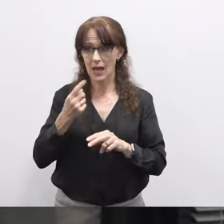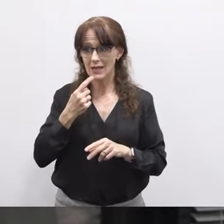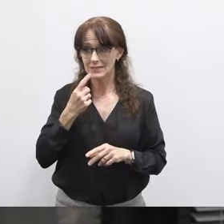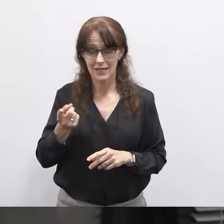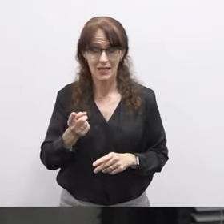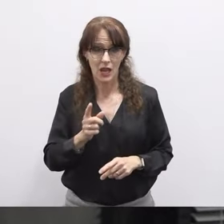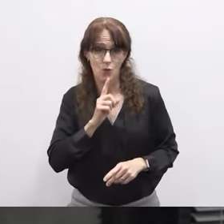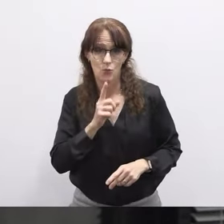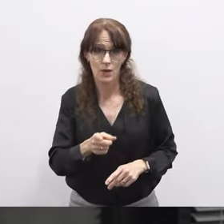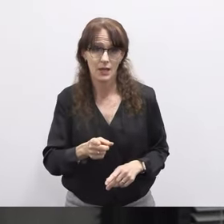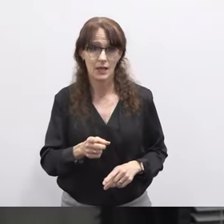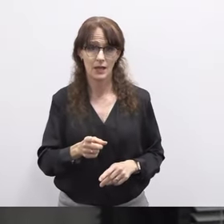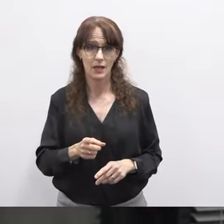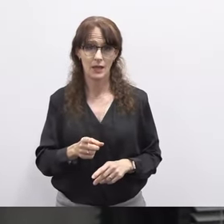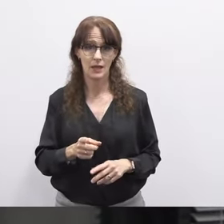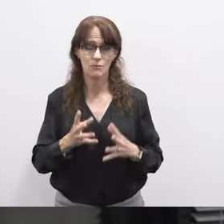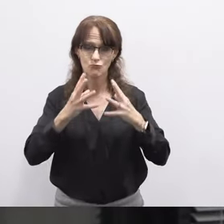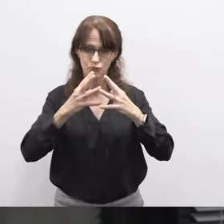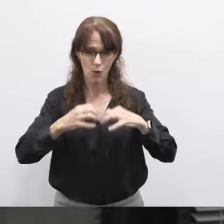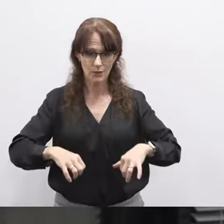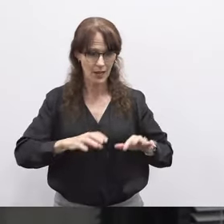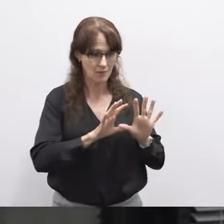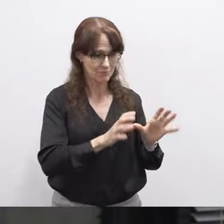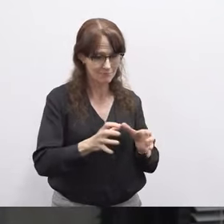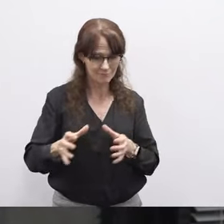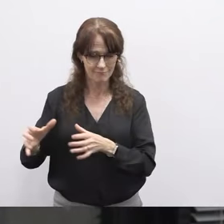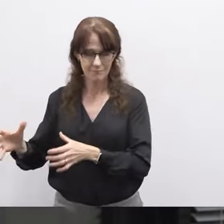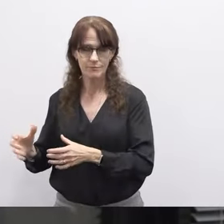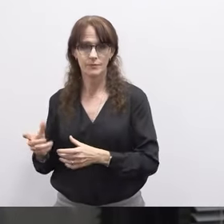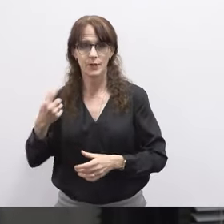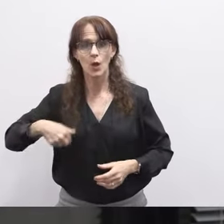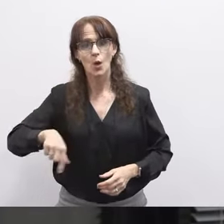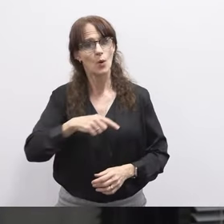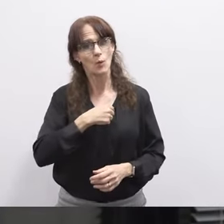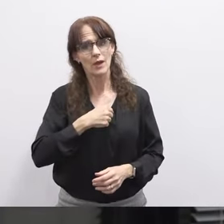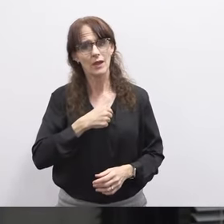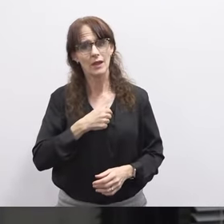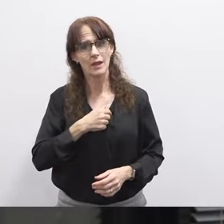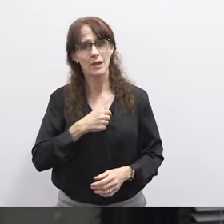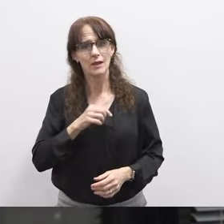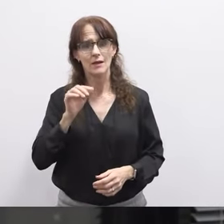already broke it down once. You know, we are entitled to